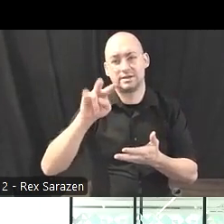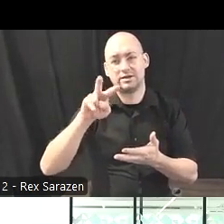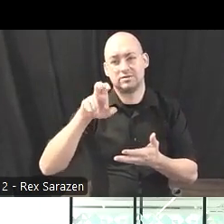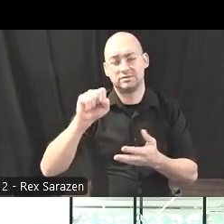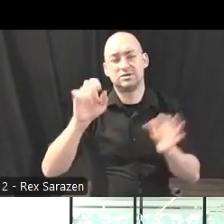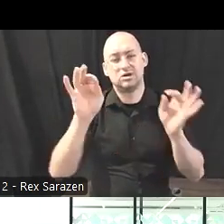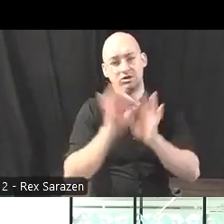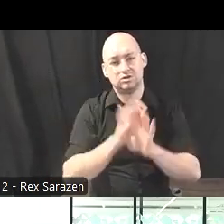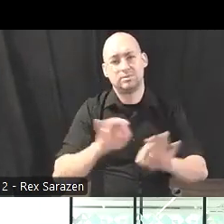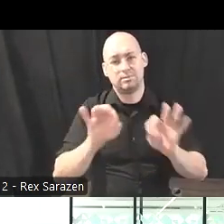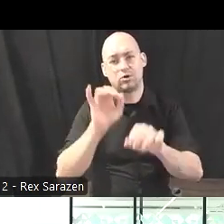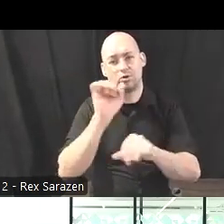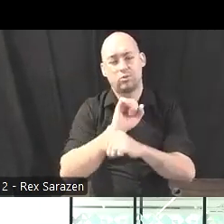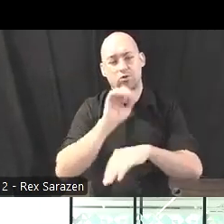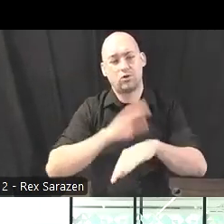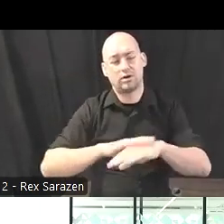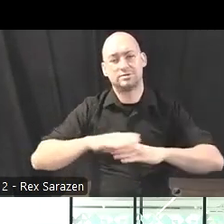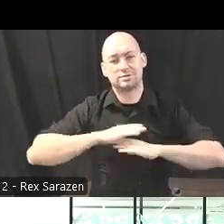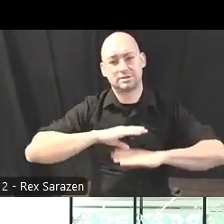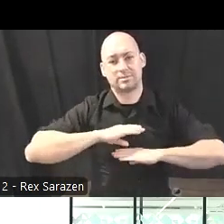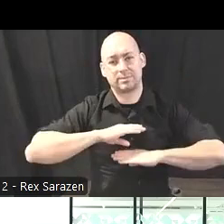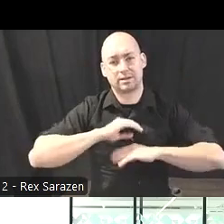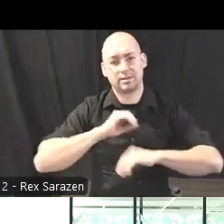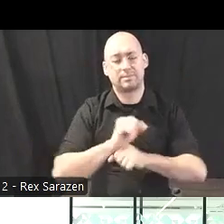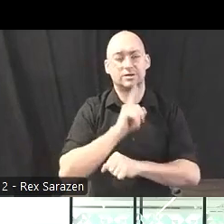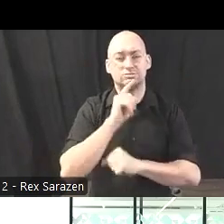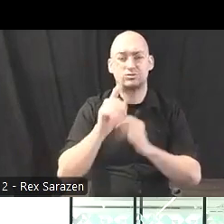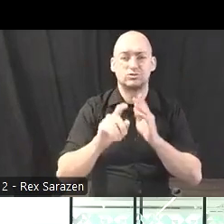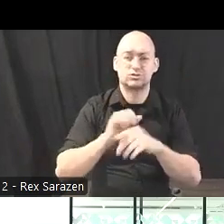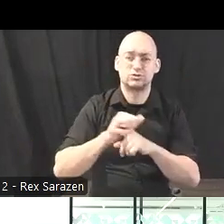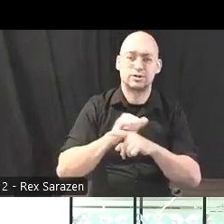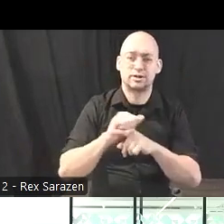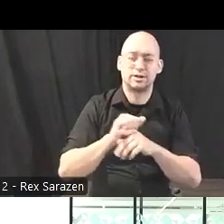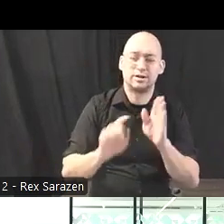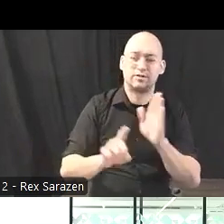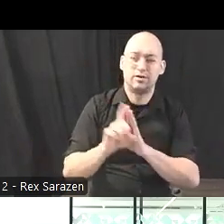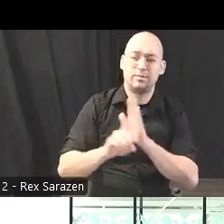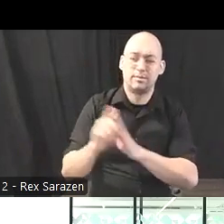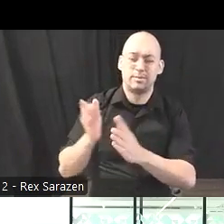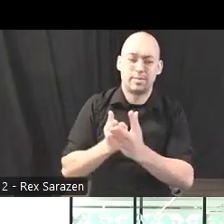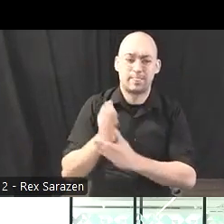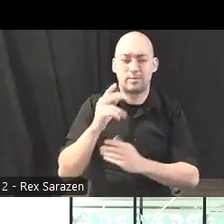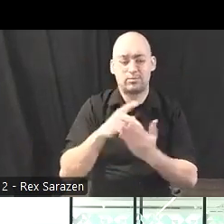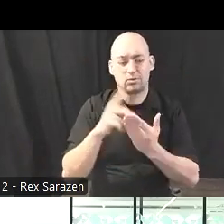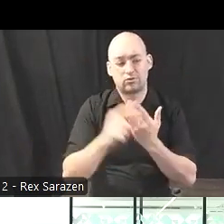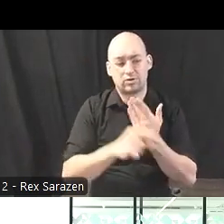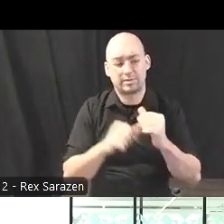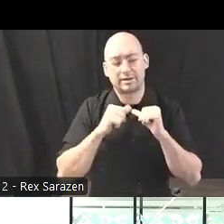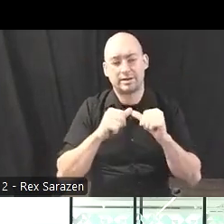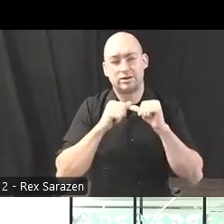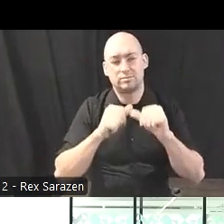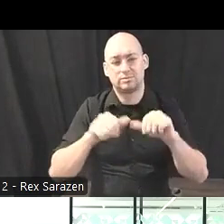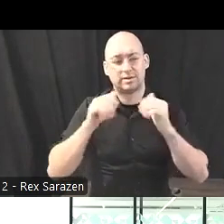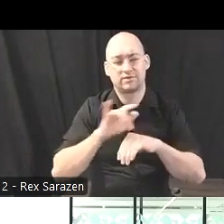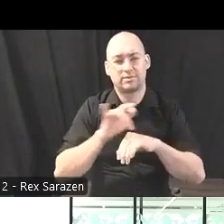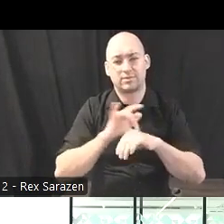on sustainability to ensure that the trainings that were developed through those programs can continue to be available free of charge